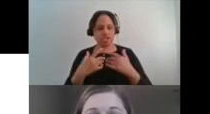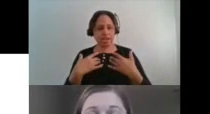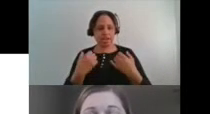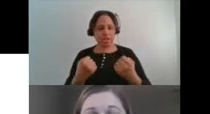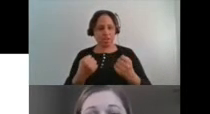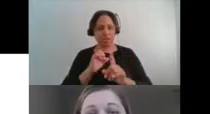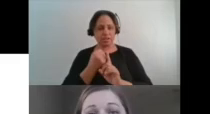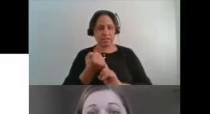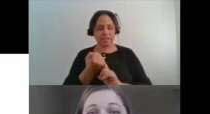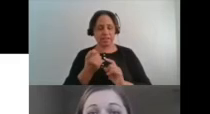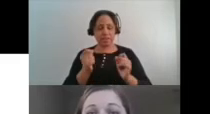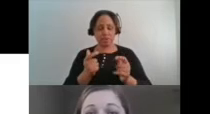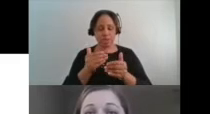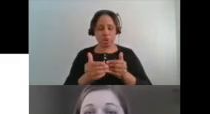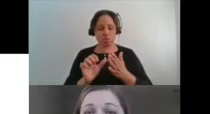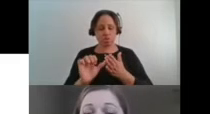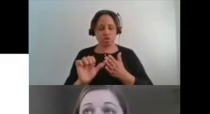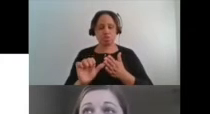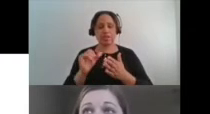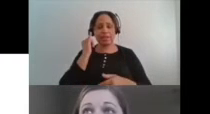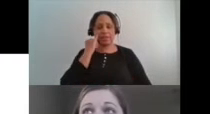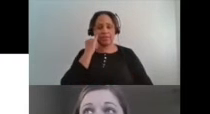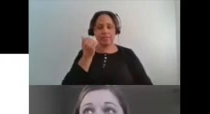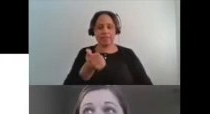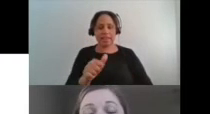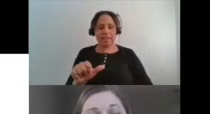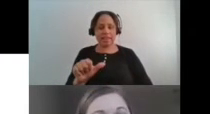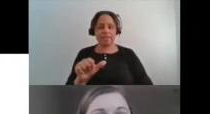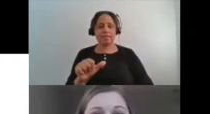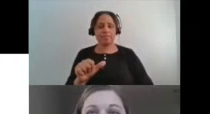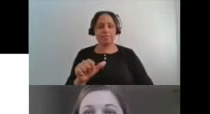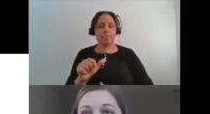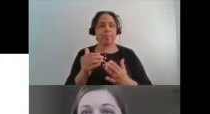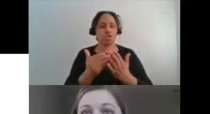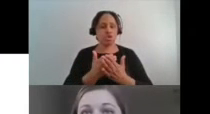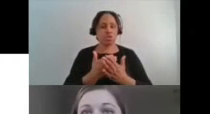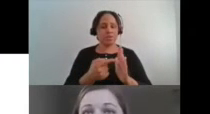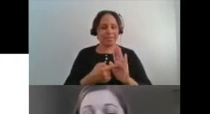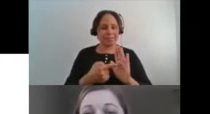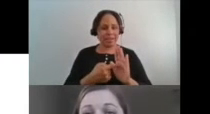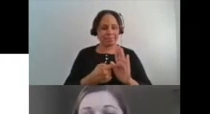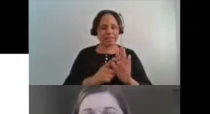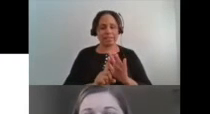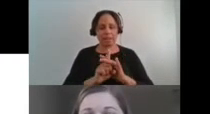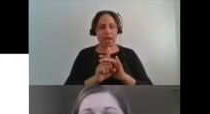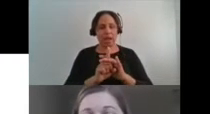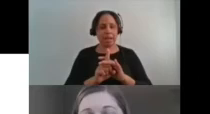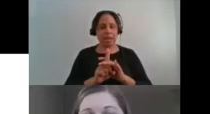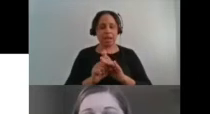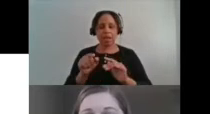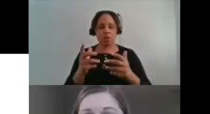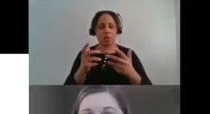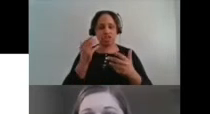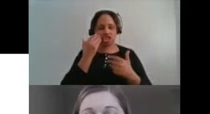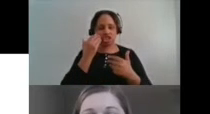immediately post-surgery. If there's any new symptoms that are coming up, they want to know about